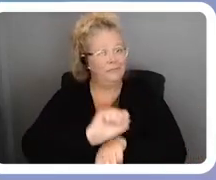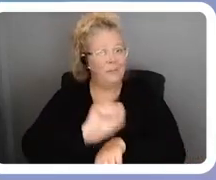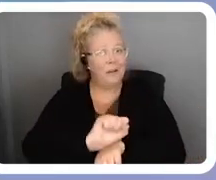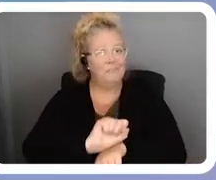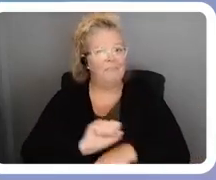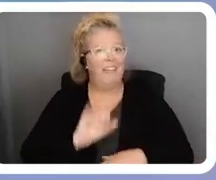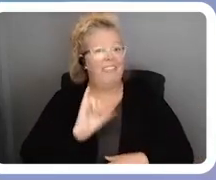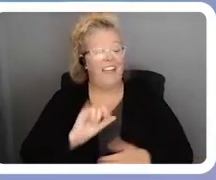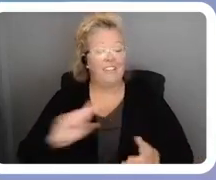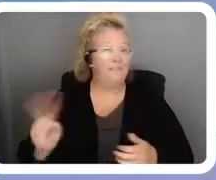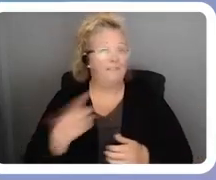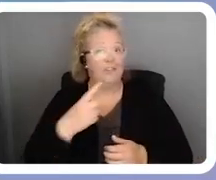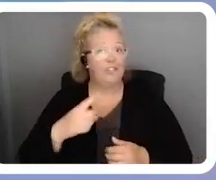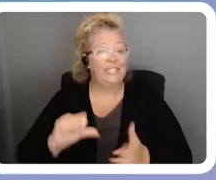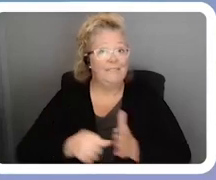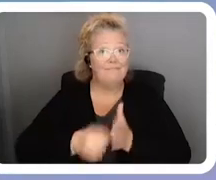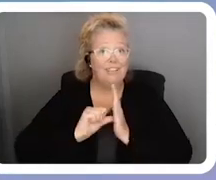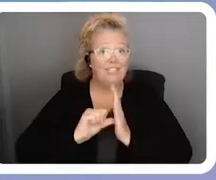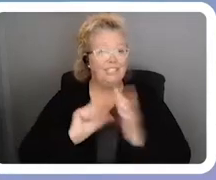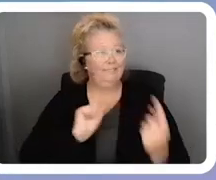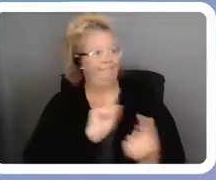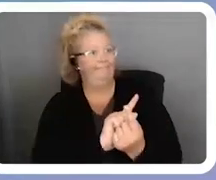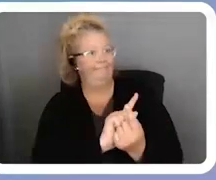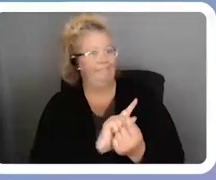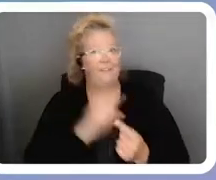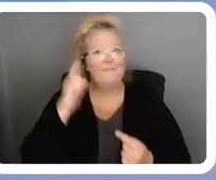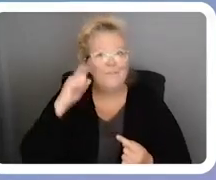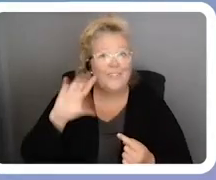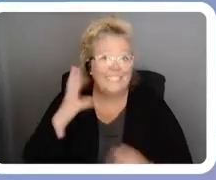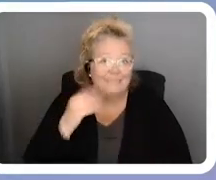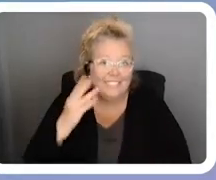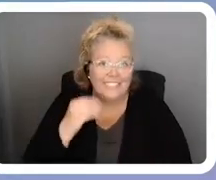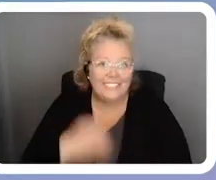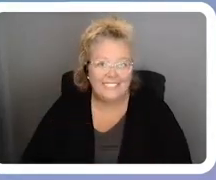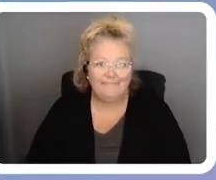overall experience. So that's the first impression on the overall experience.